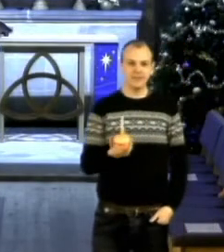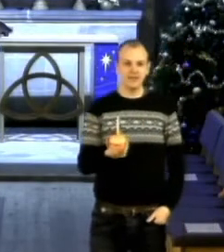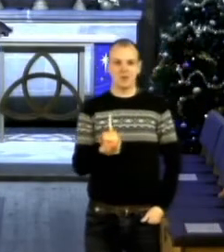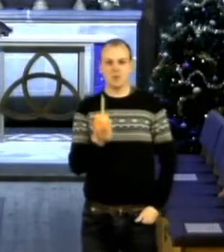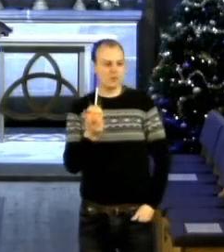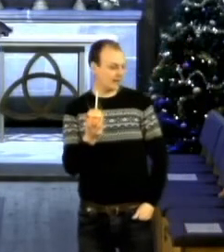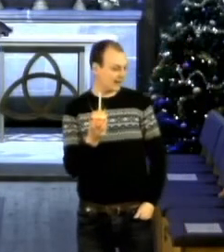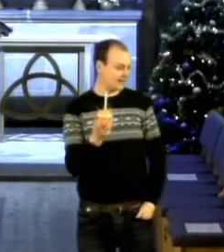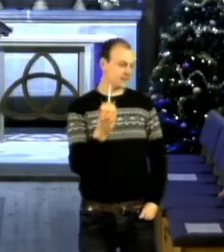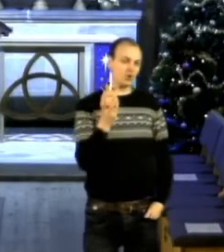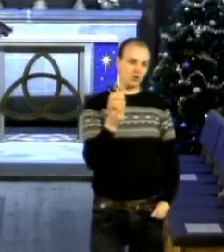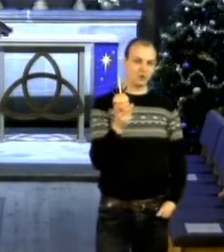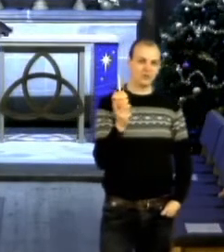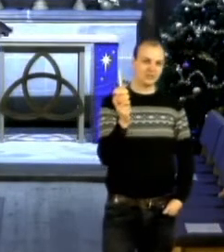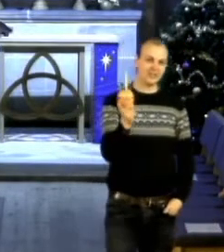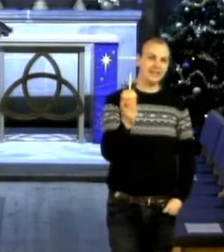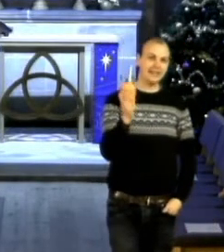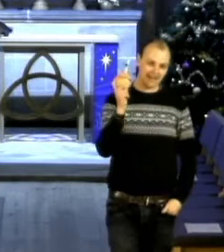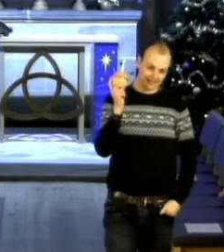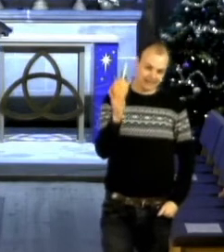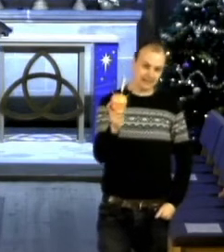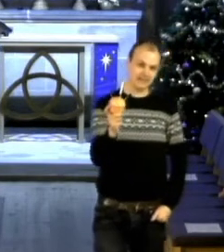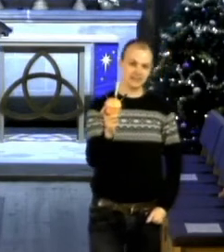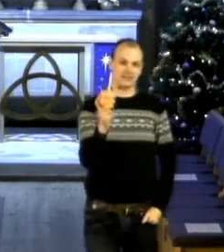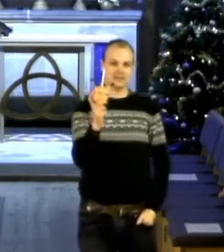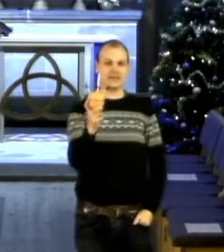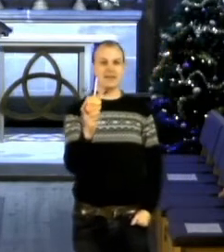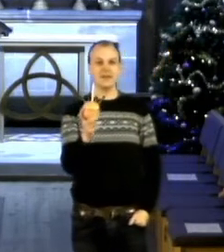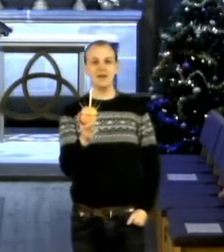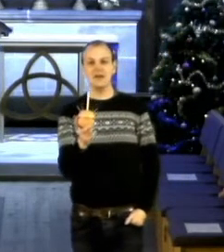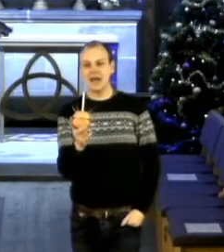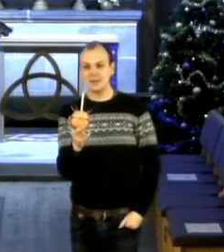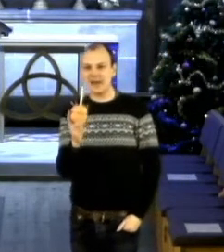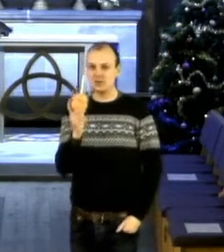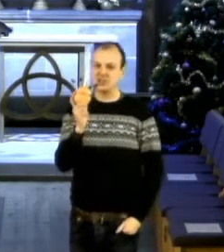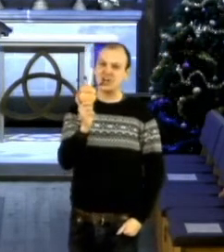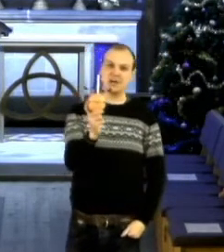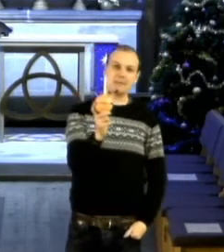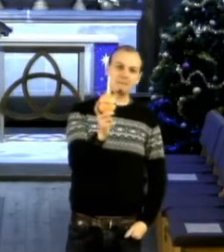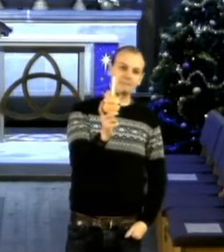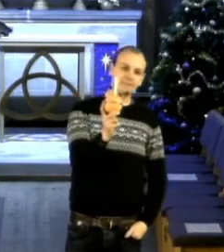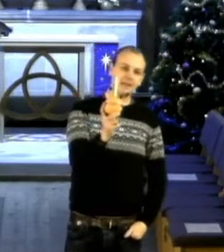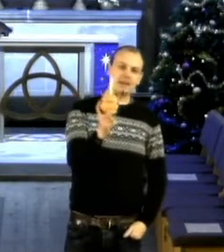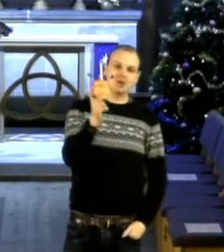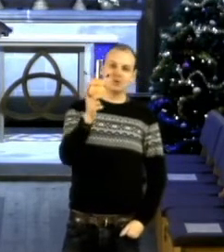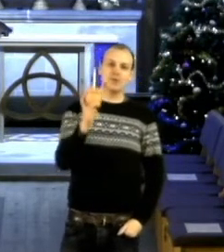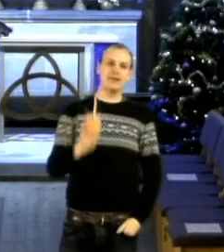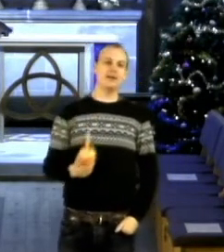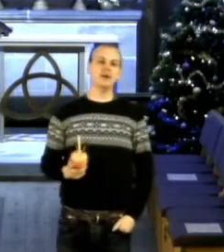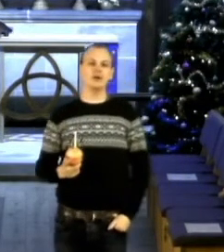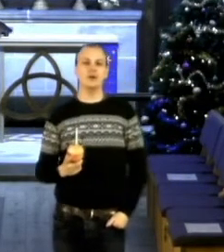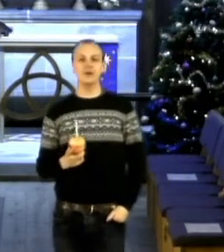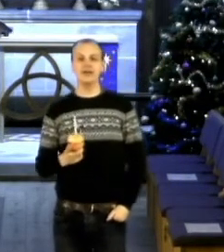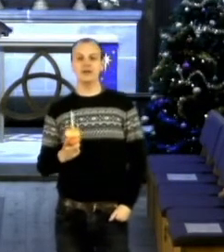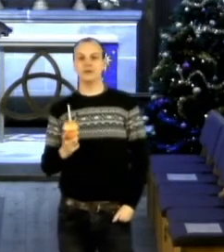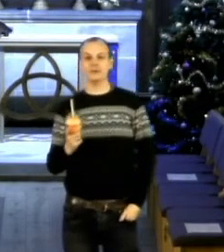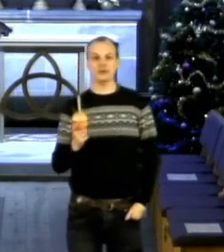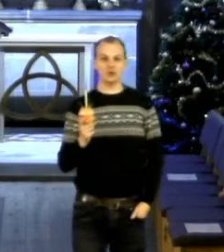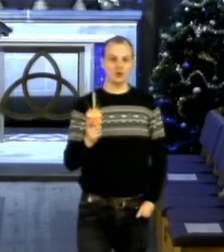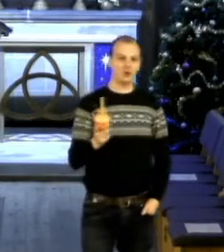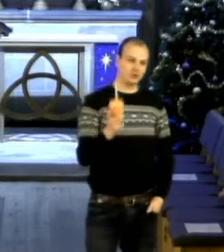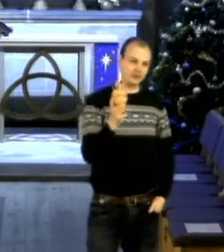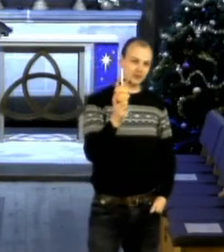Christingle, let's all sing and dance together about shining. Because we are